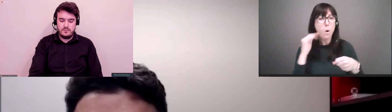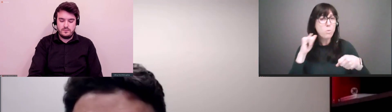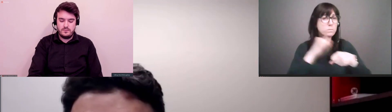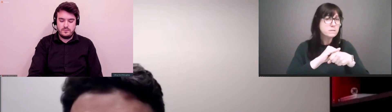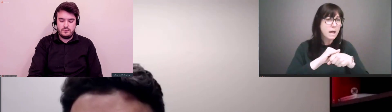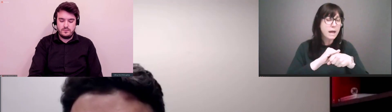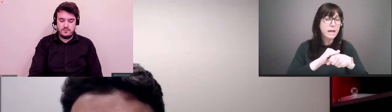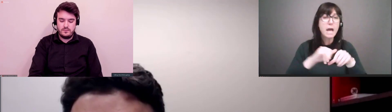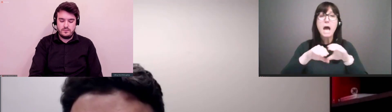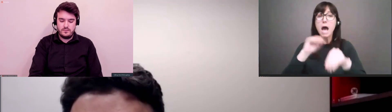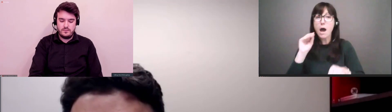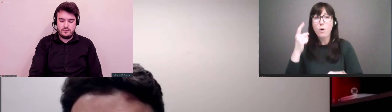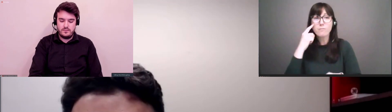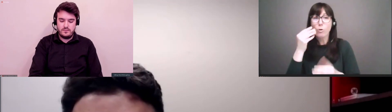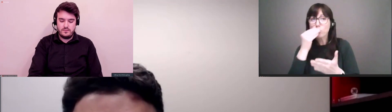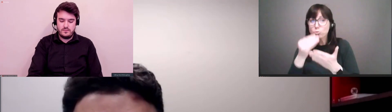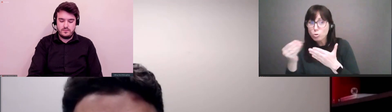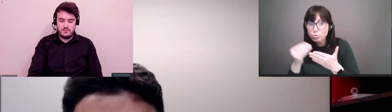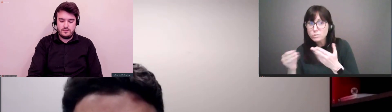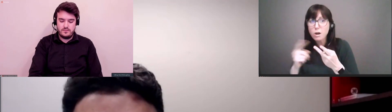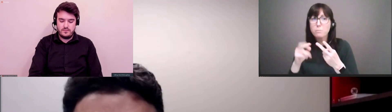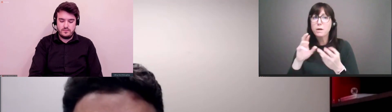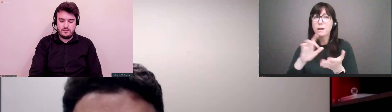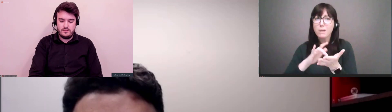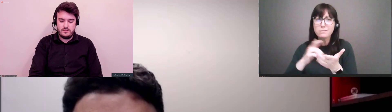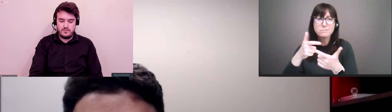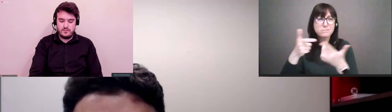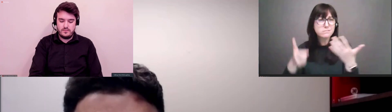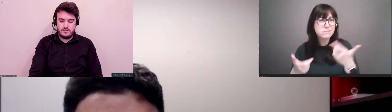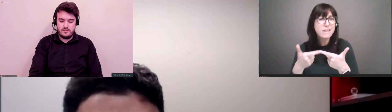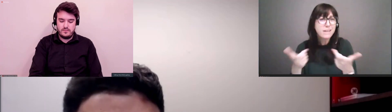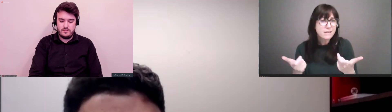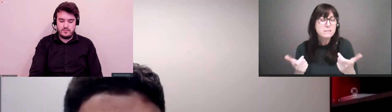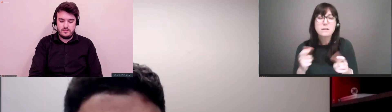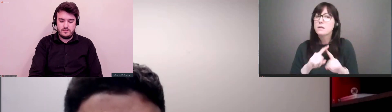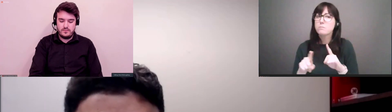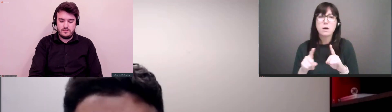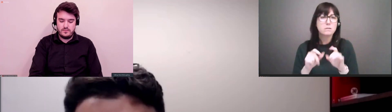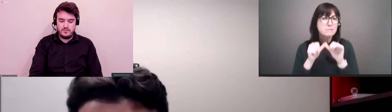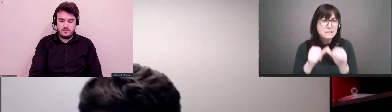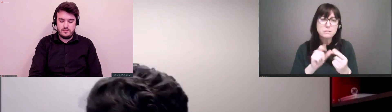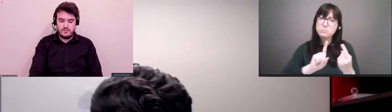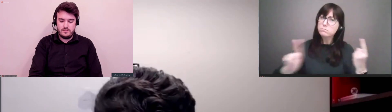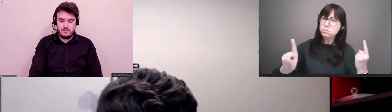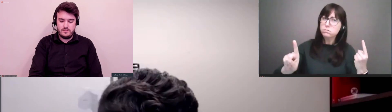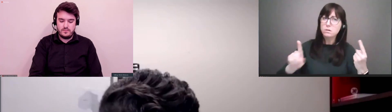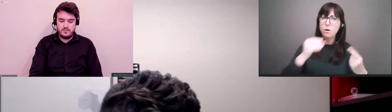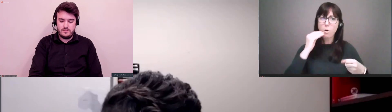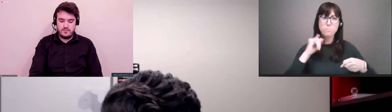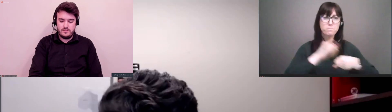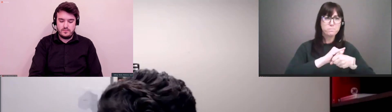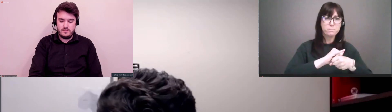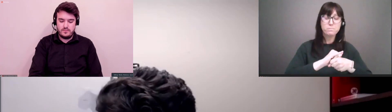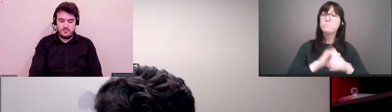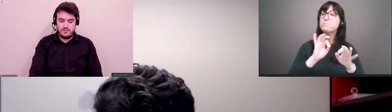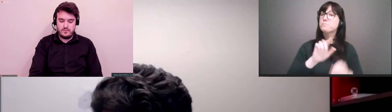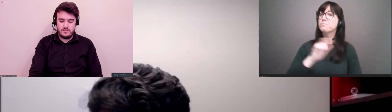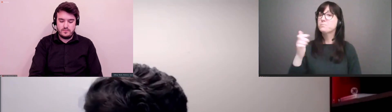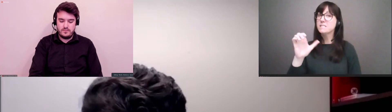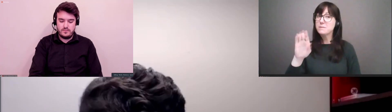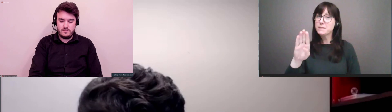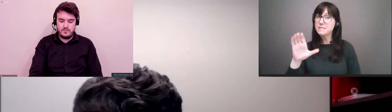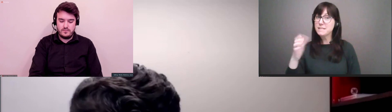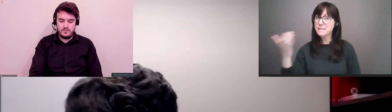essential visits out into the community, and we all need to keep doing that. Great. Over to CBC for the